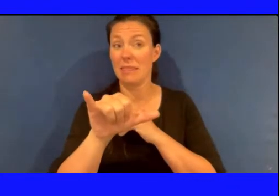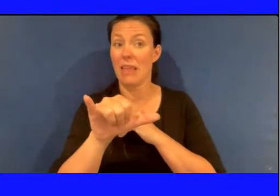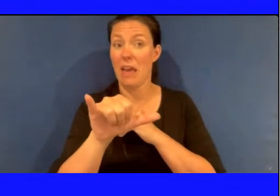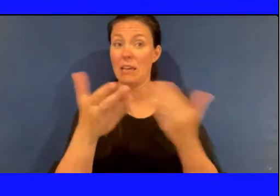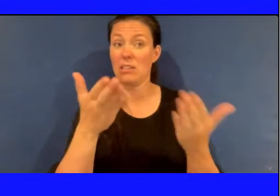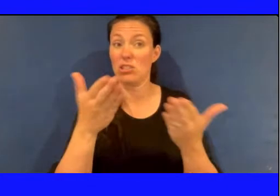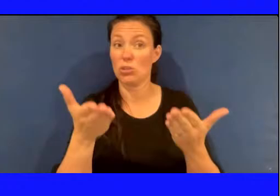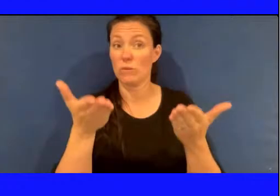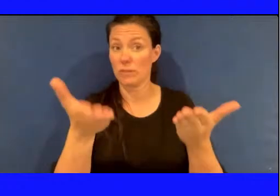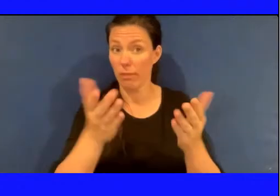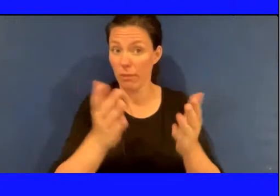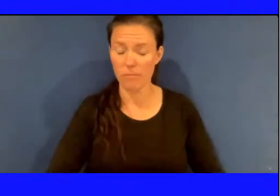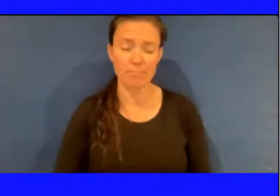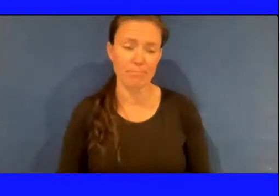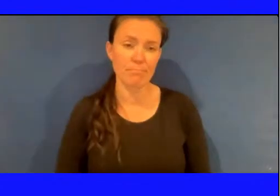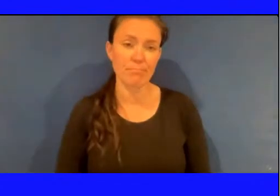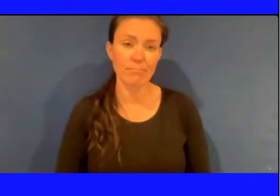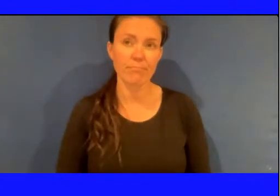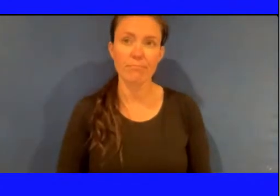their own communities,